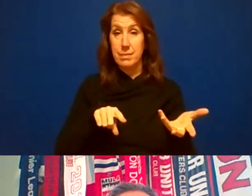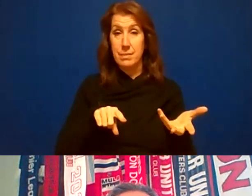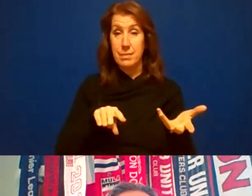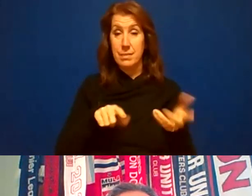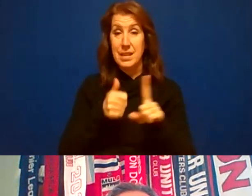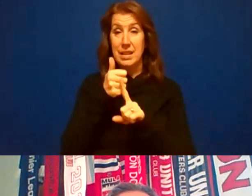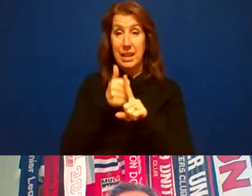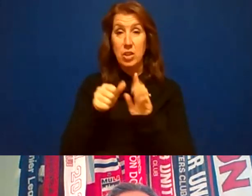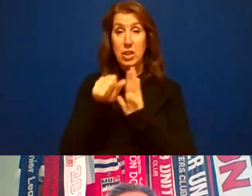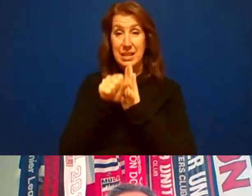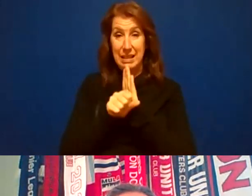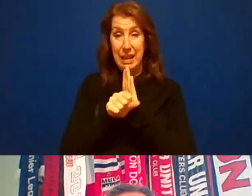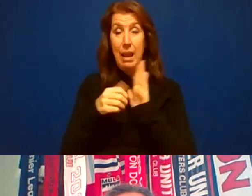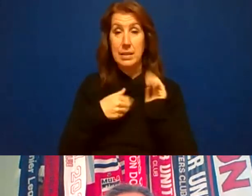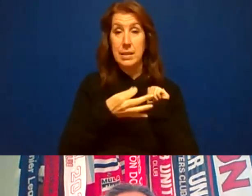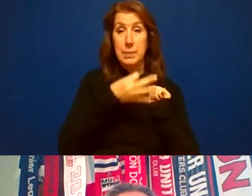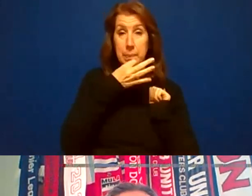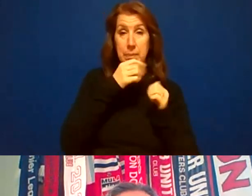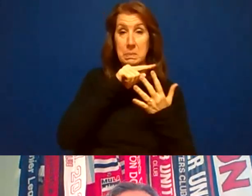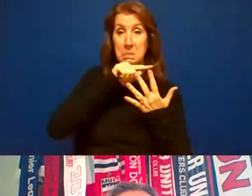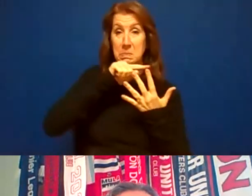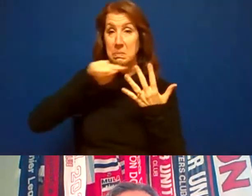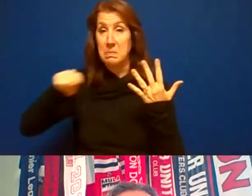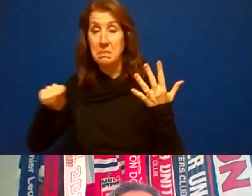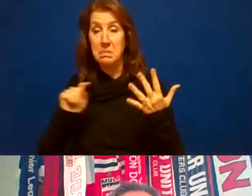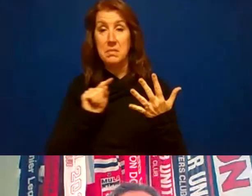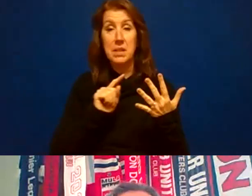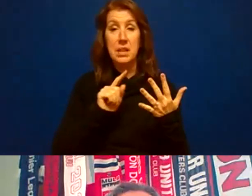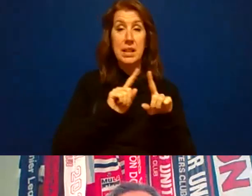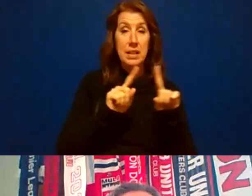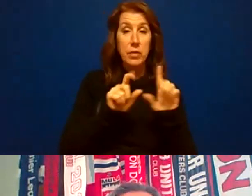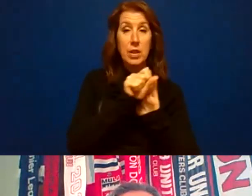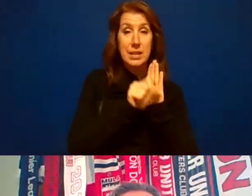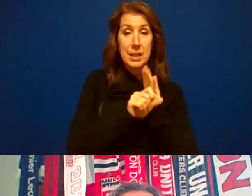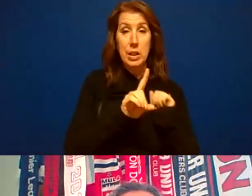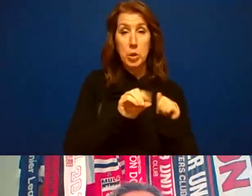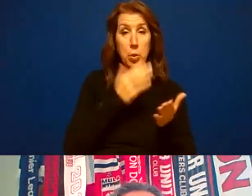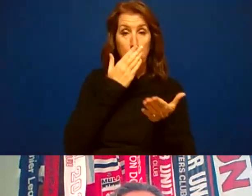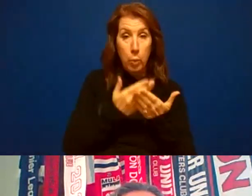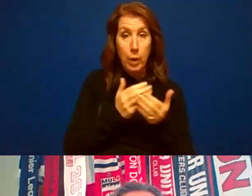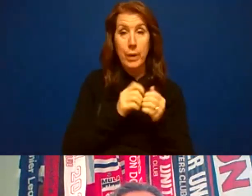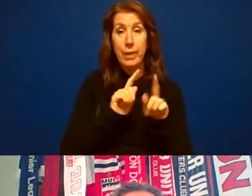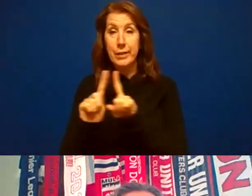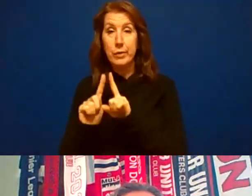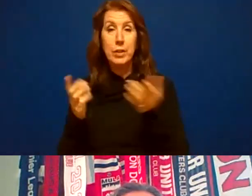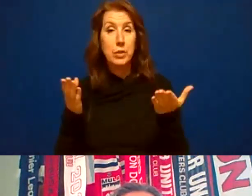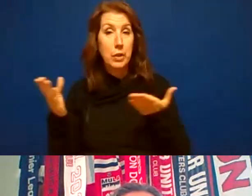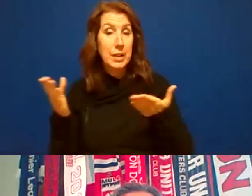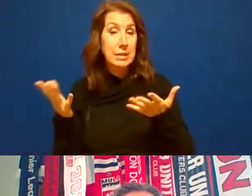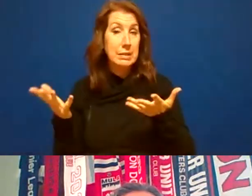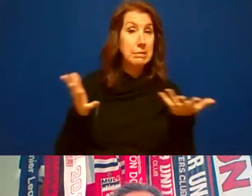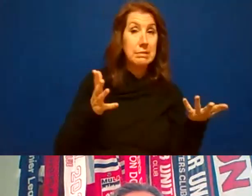states do different things well. Different states have done well with different types of services. I'm not sure there's sort